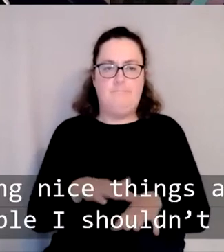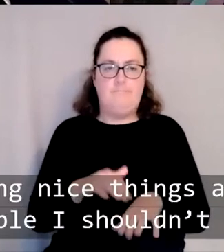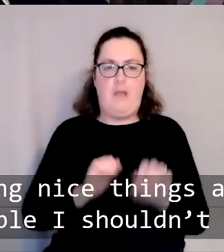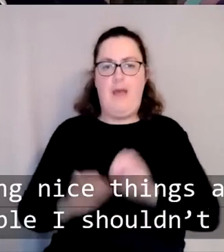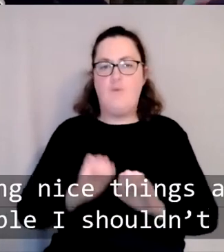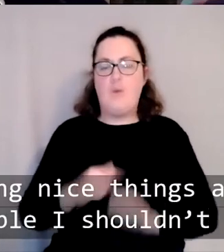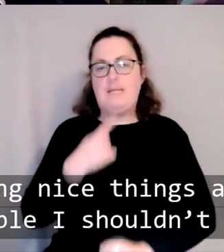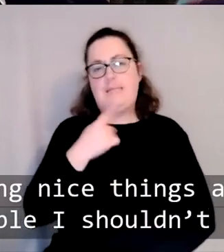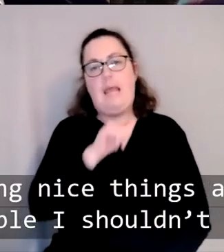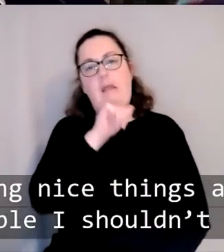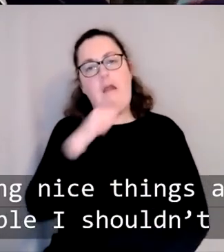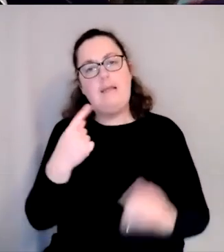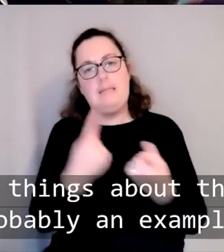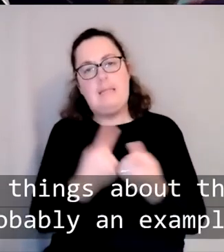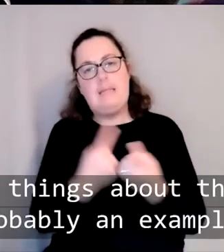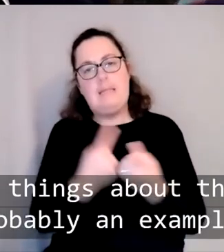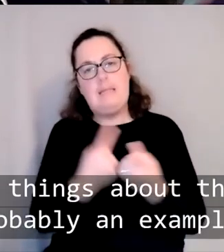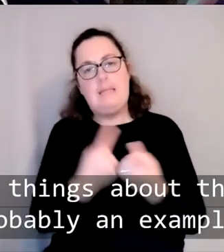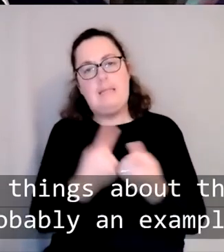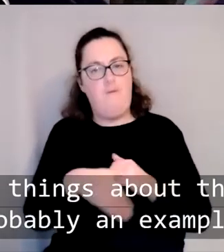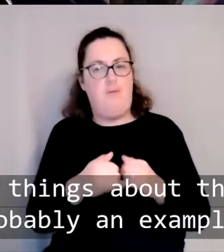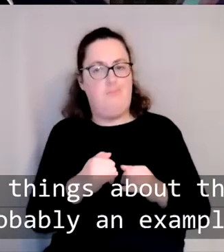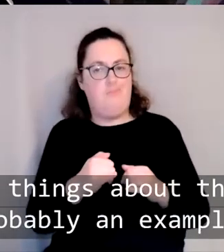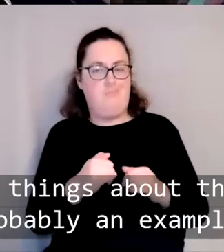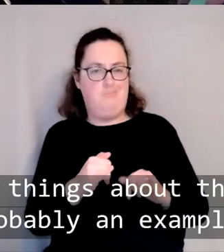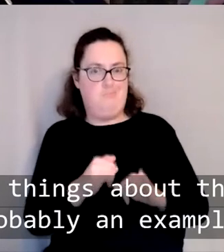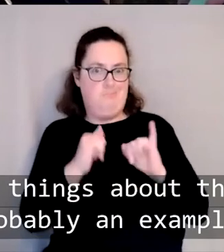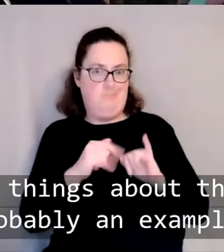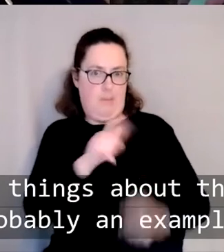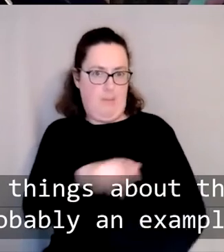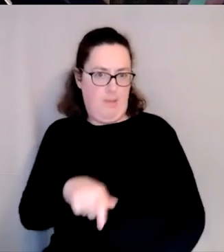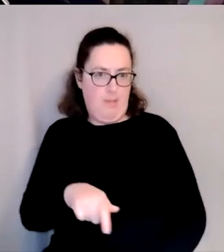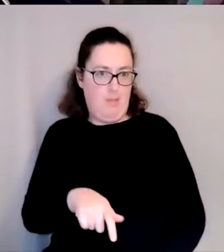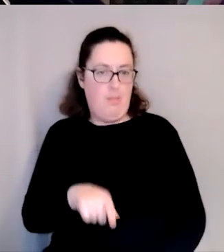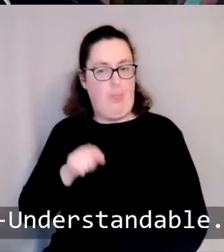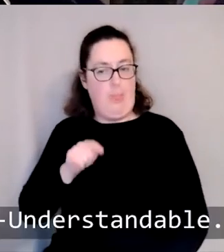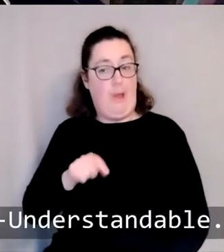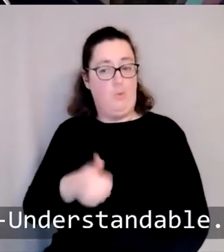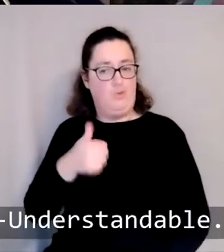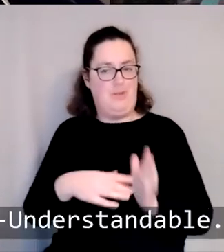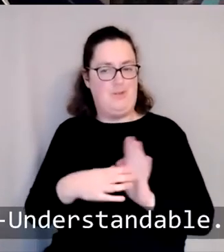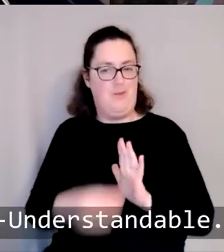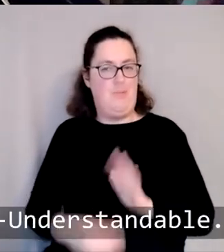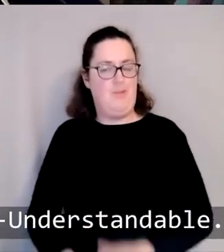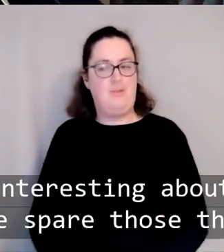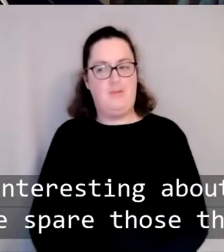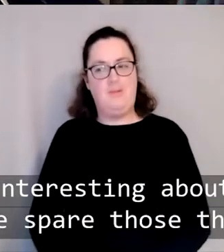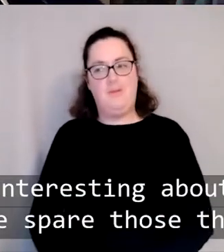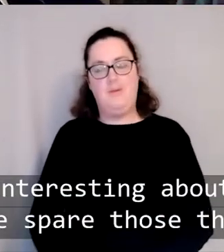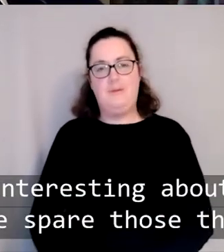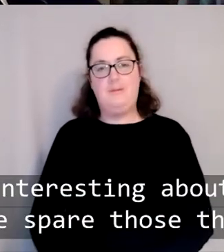saying nice things about people I shouldn't say nice things about, that was probably an example. And understandable. I